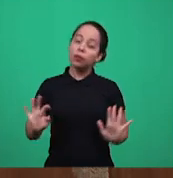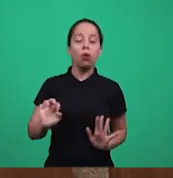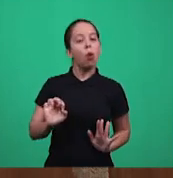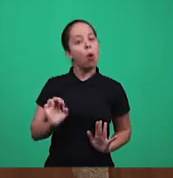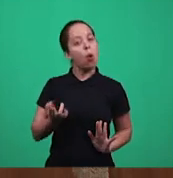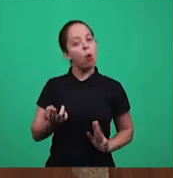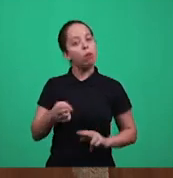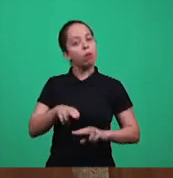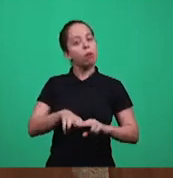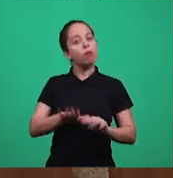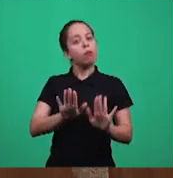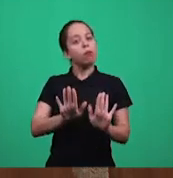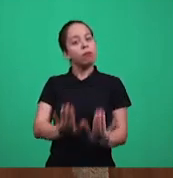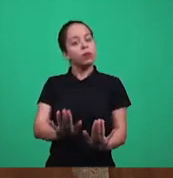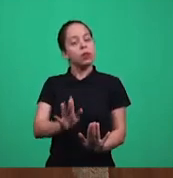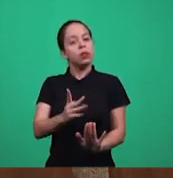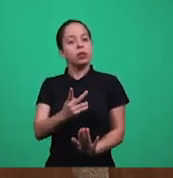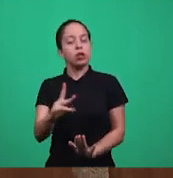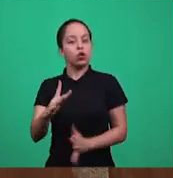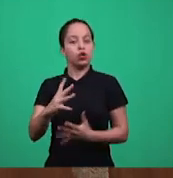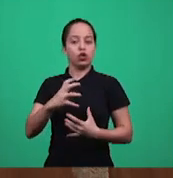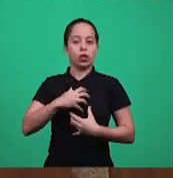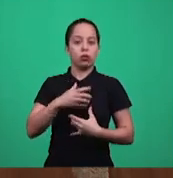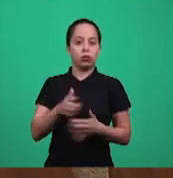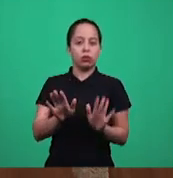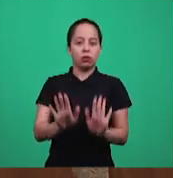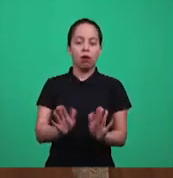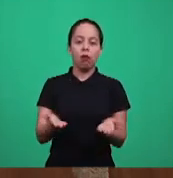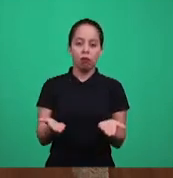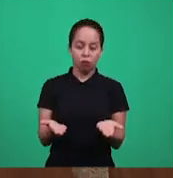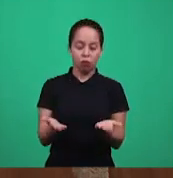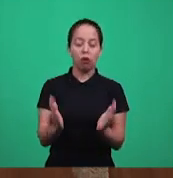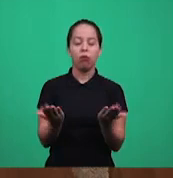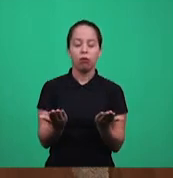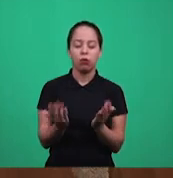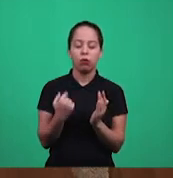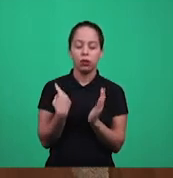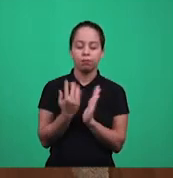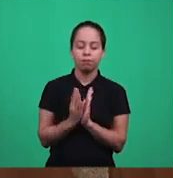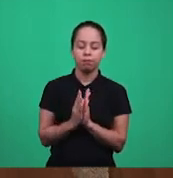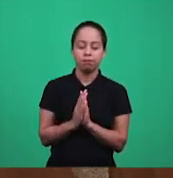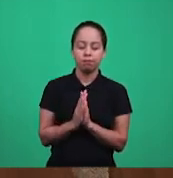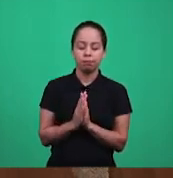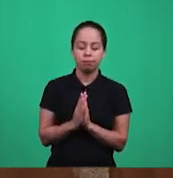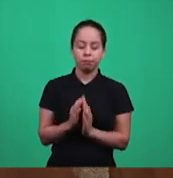or remain how you are. We are at this moment going to pray unto our Lord.